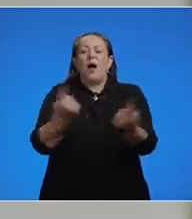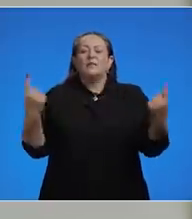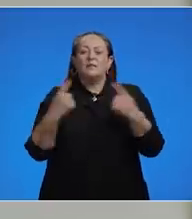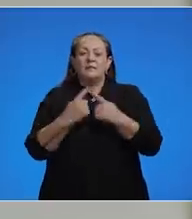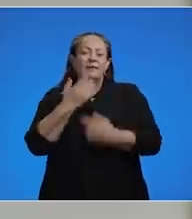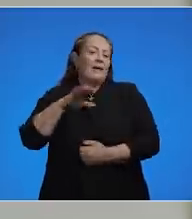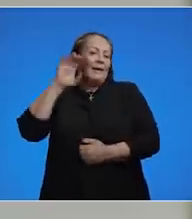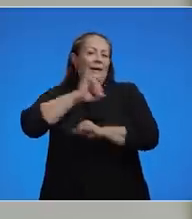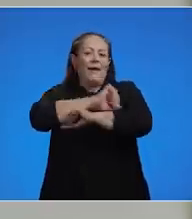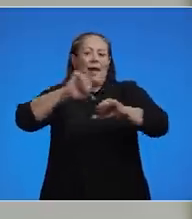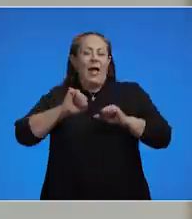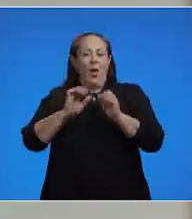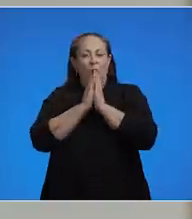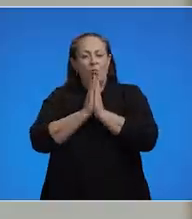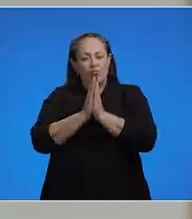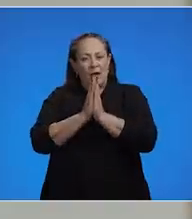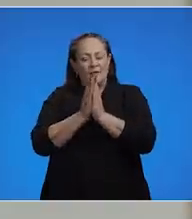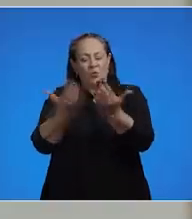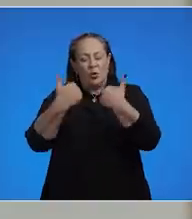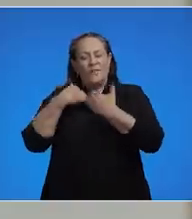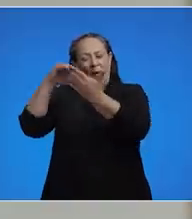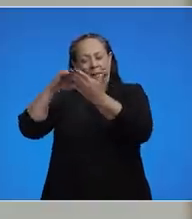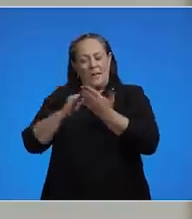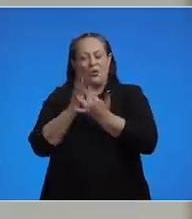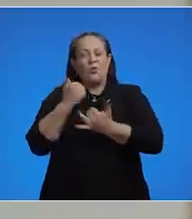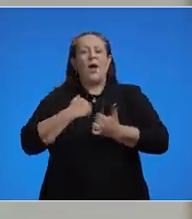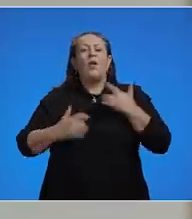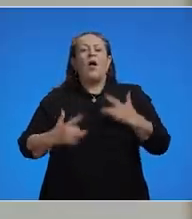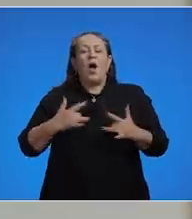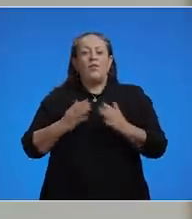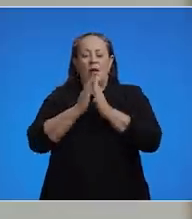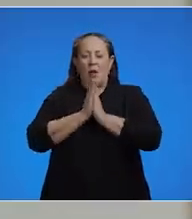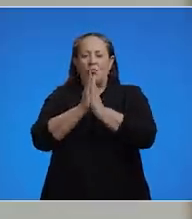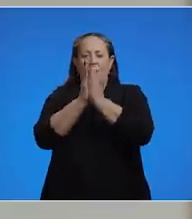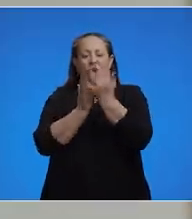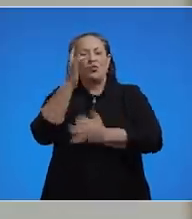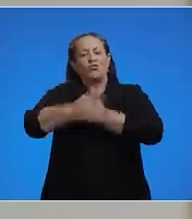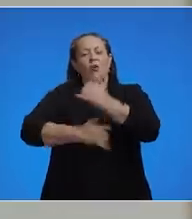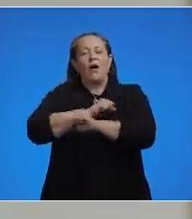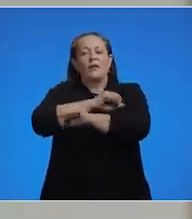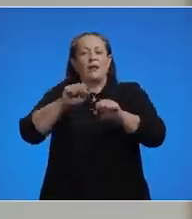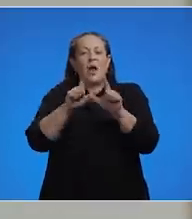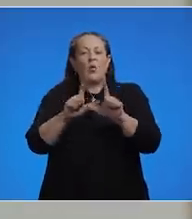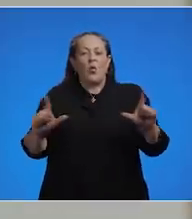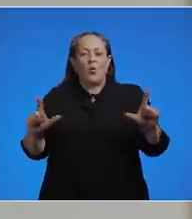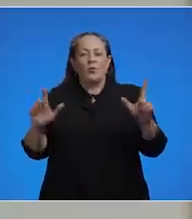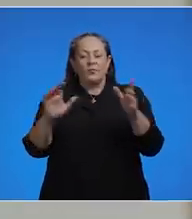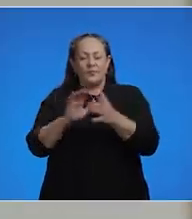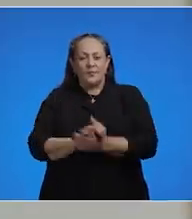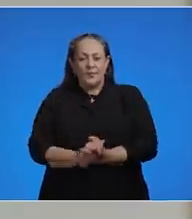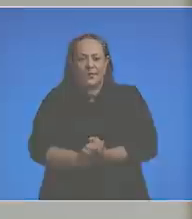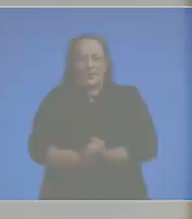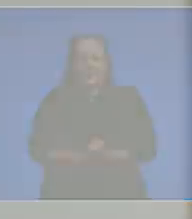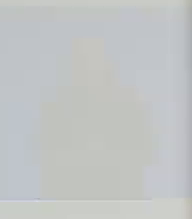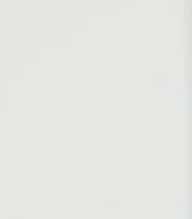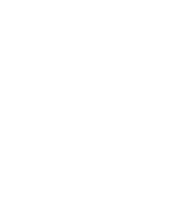these prayers that we may follow your message of eternal life. We make this prayer through Christ our Lord.